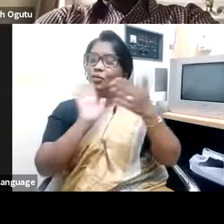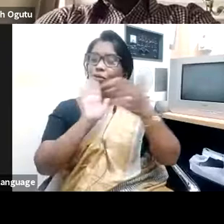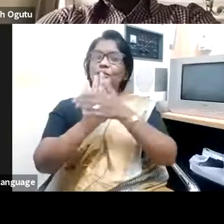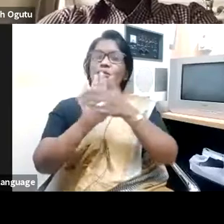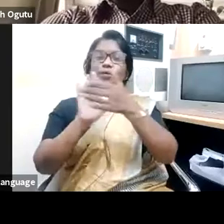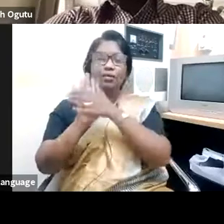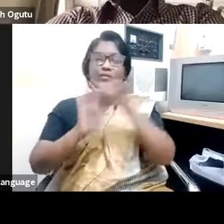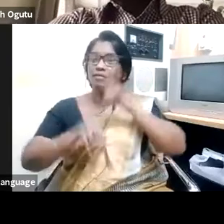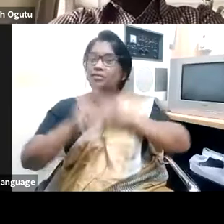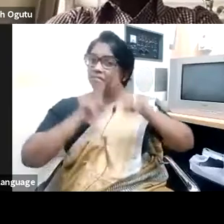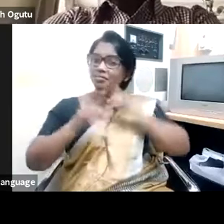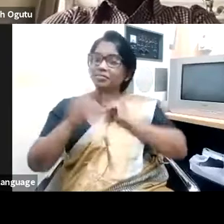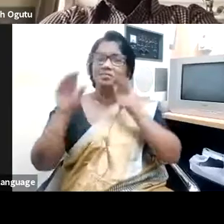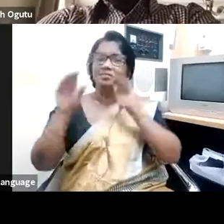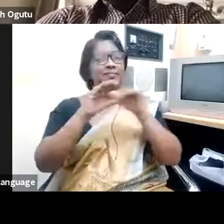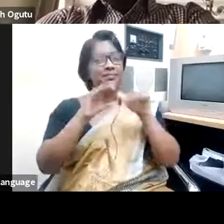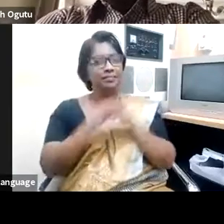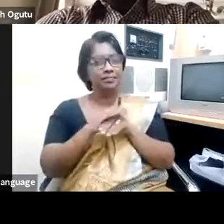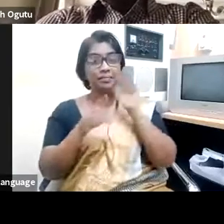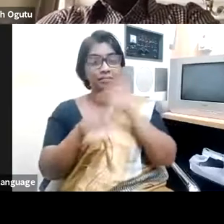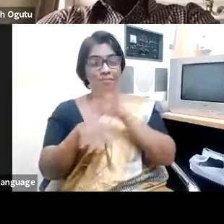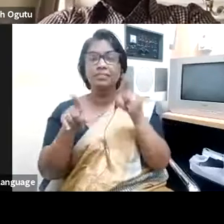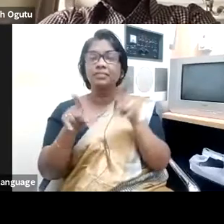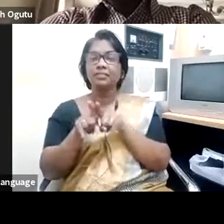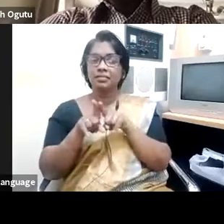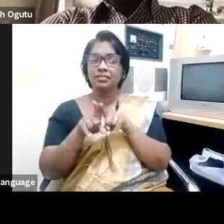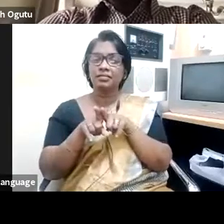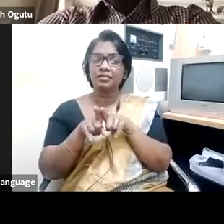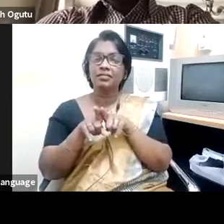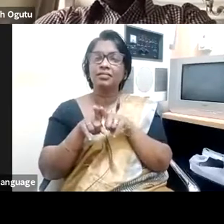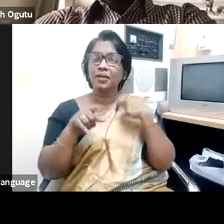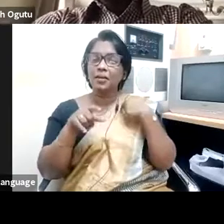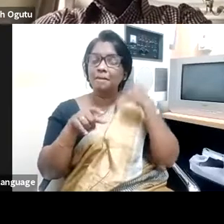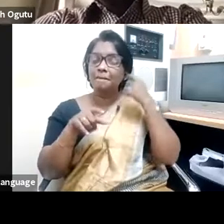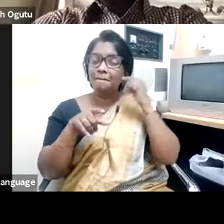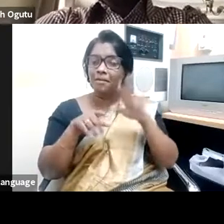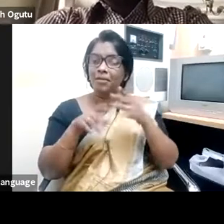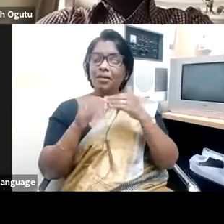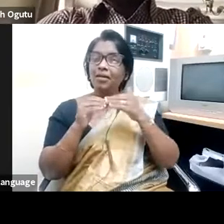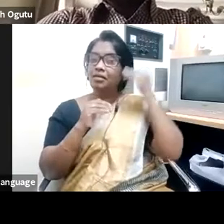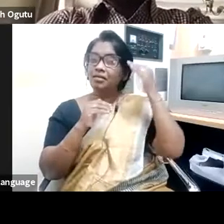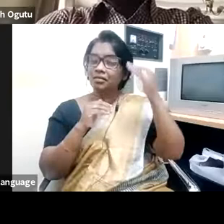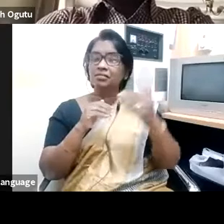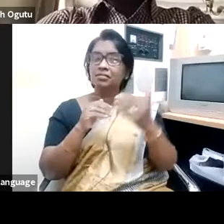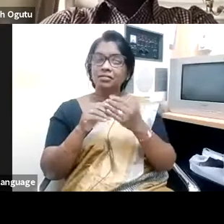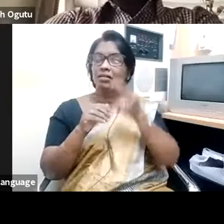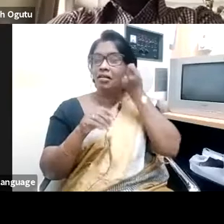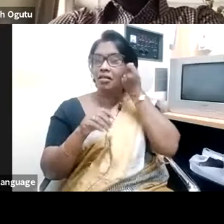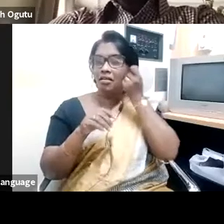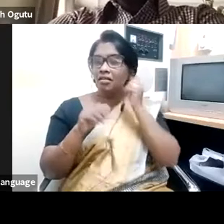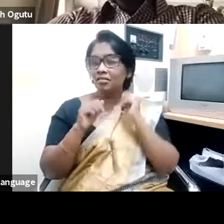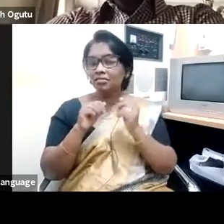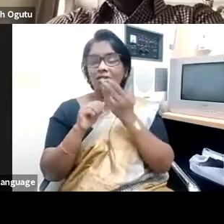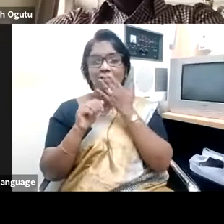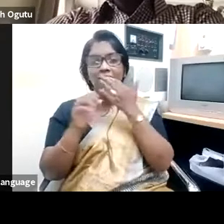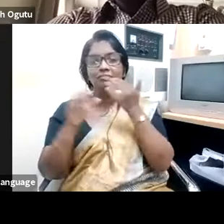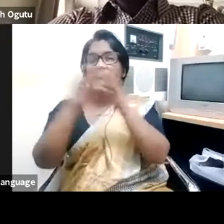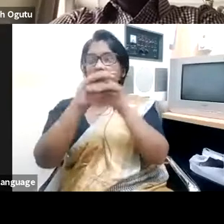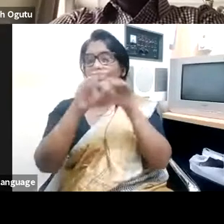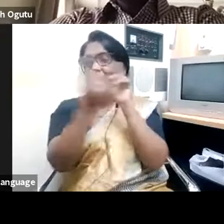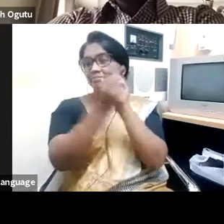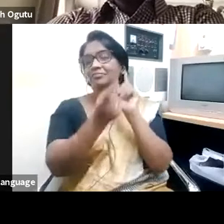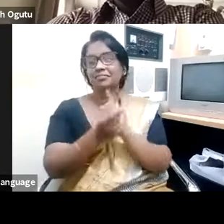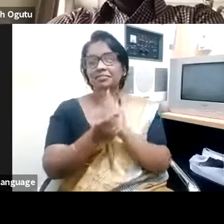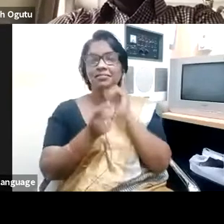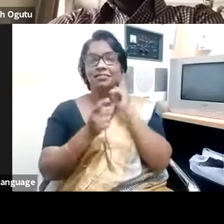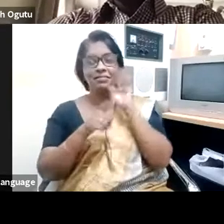sort of engaging, learning from you guys in the future as well. Colleagues, everyone who joined us, like we have heard from our panelists,